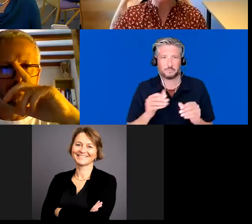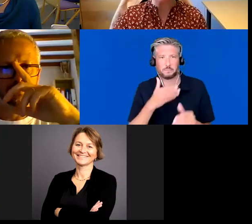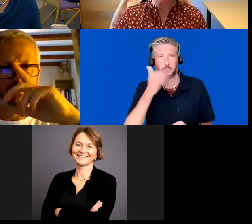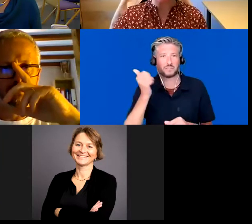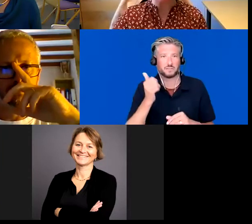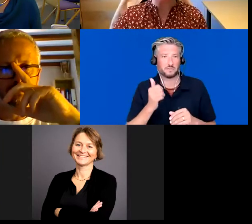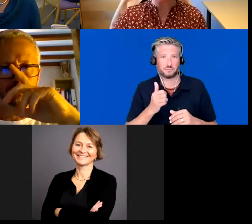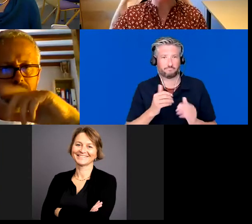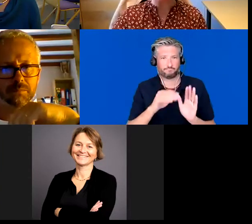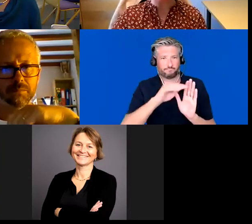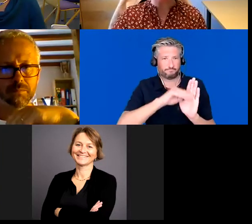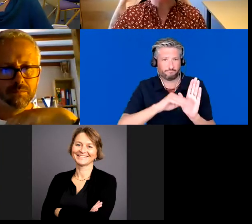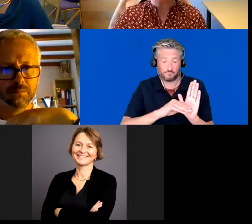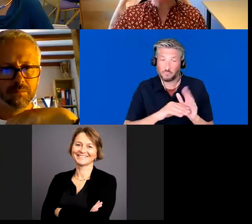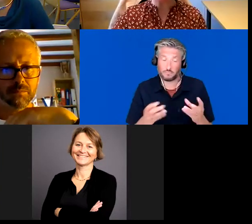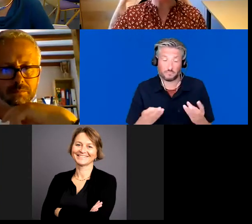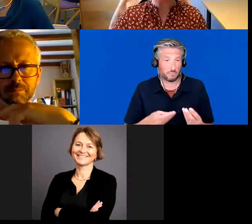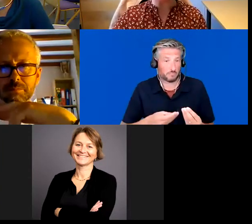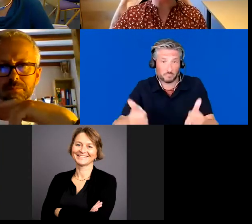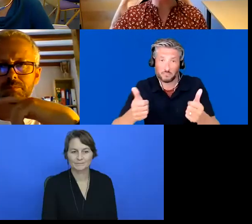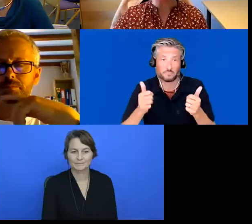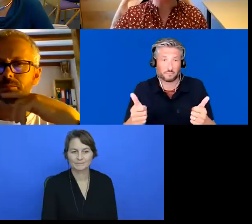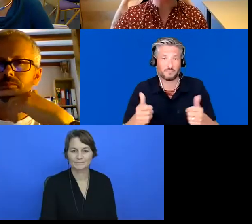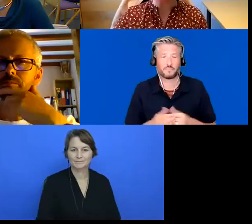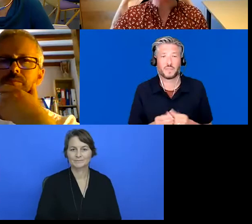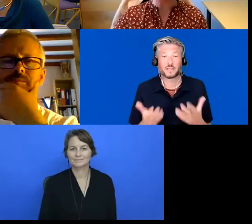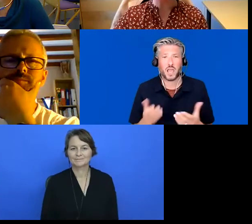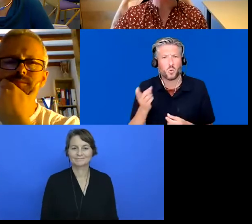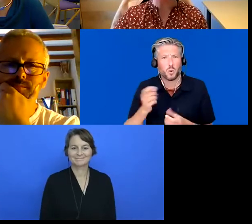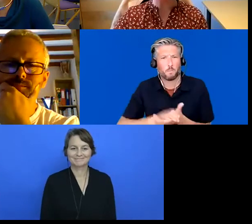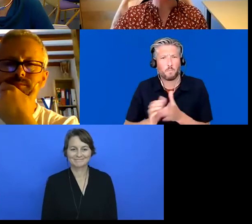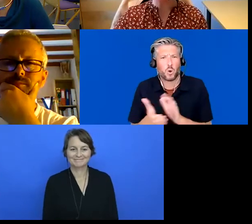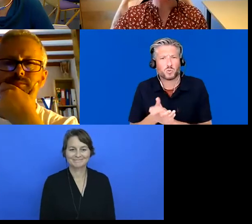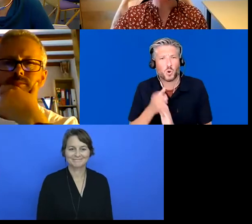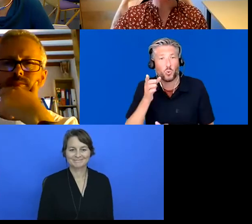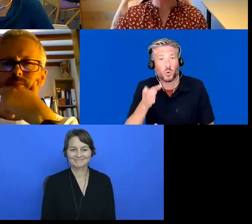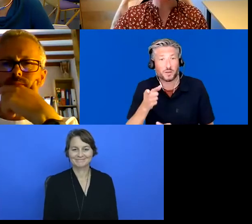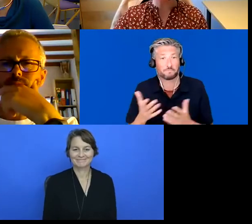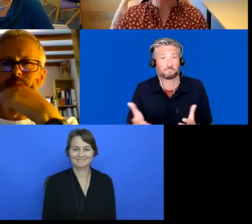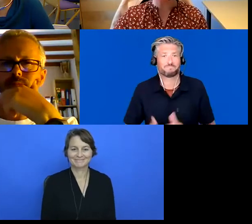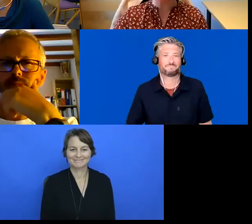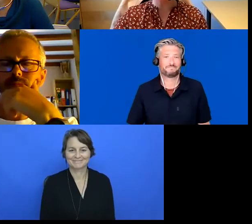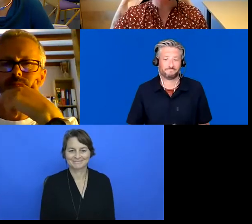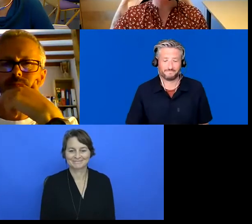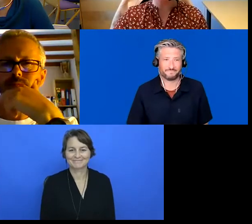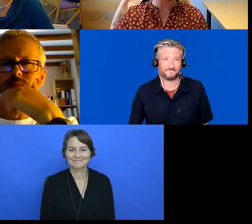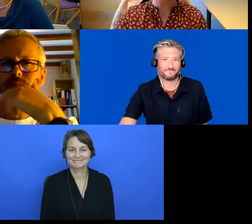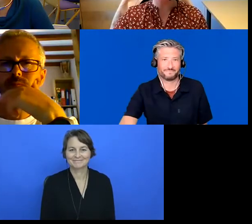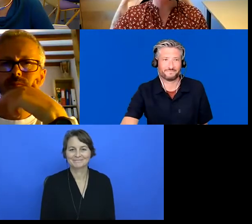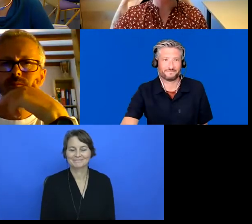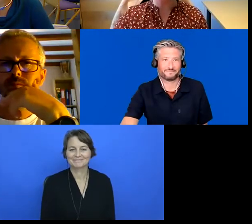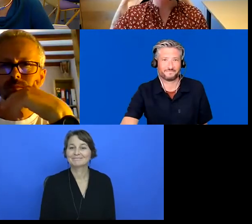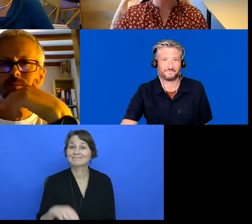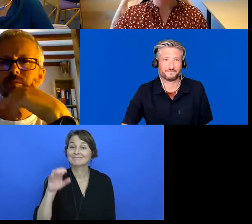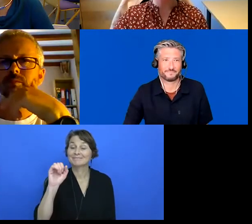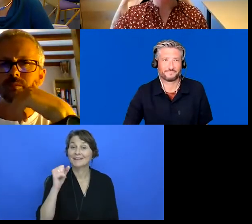Great. A comment from Bodo? Yeah, so we, upon a registration, we asked people which time zone they're